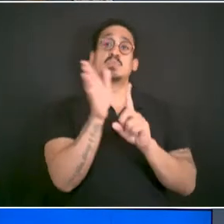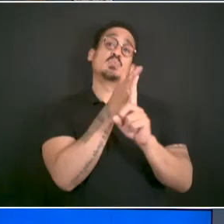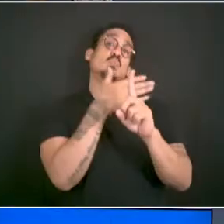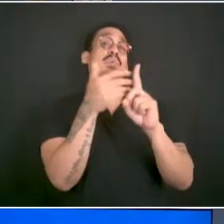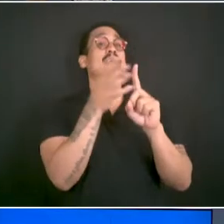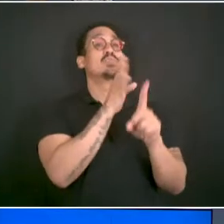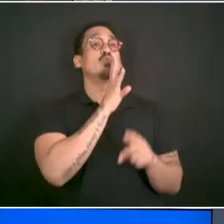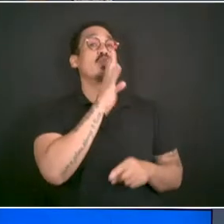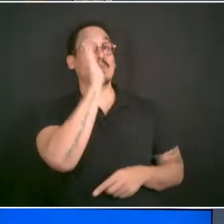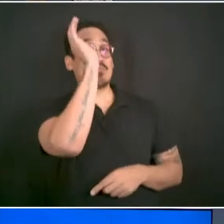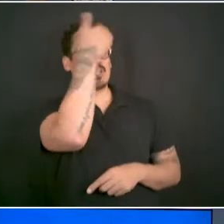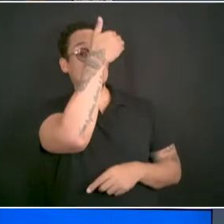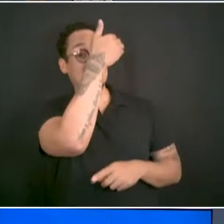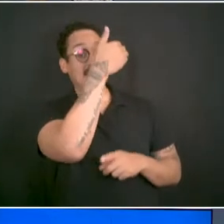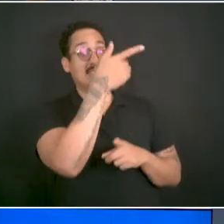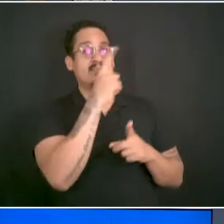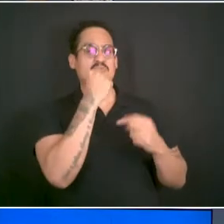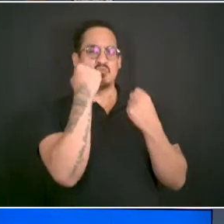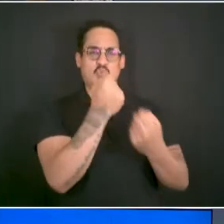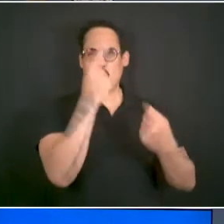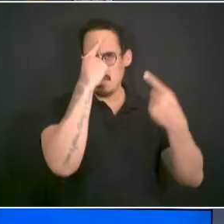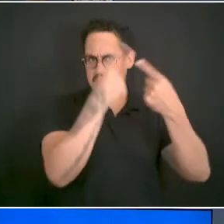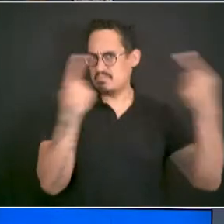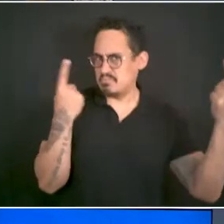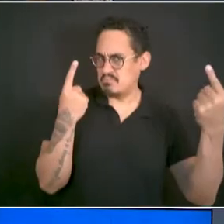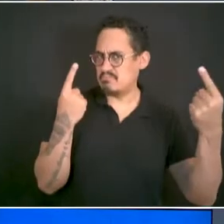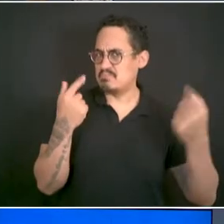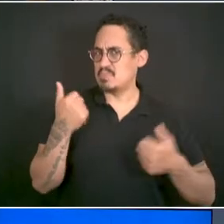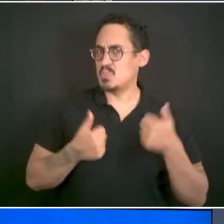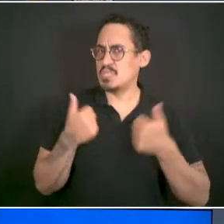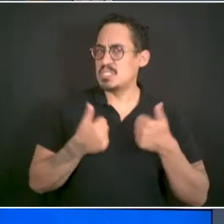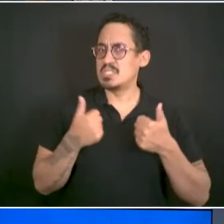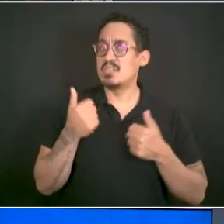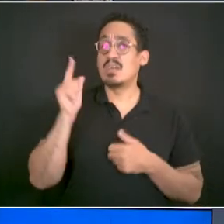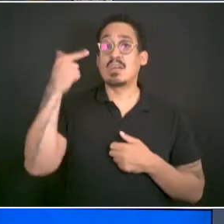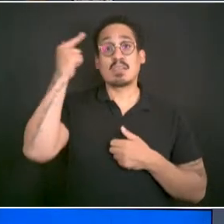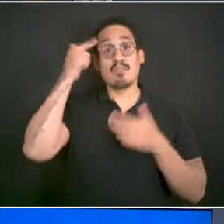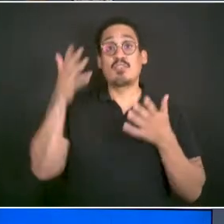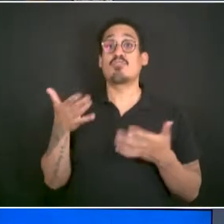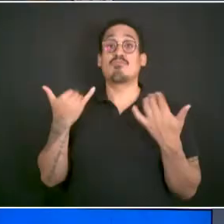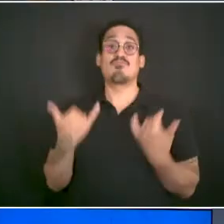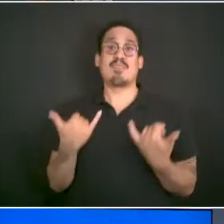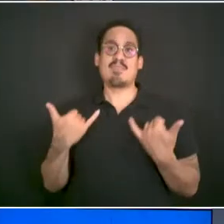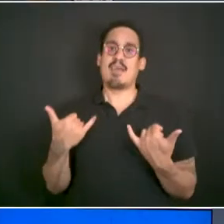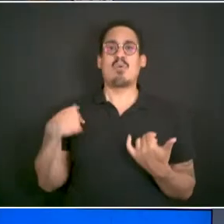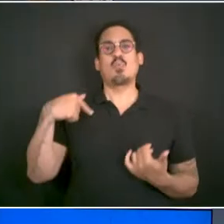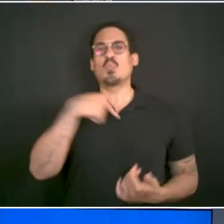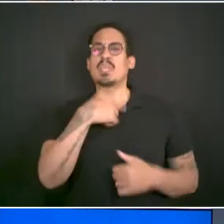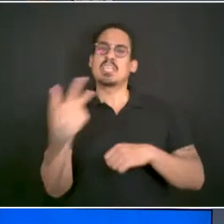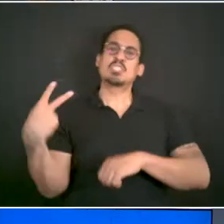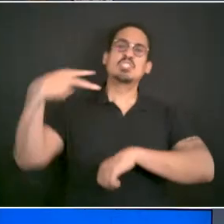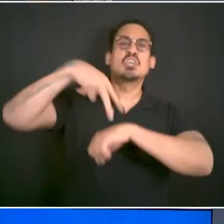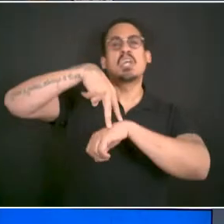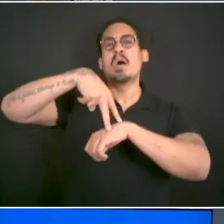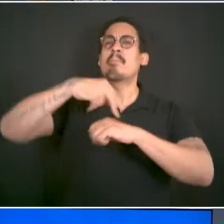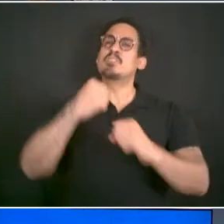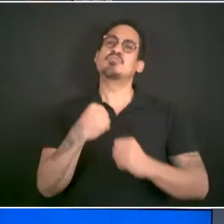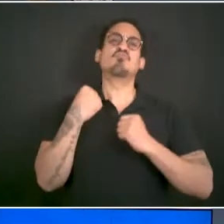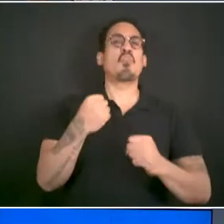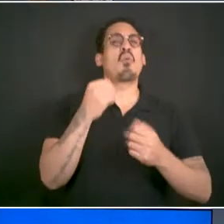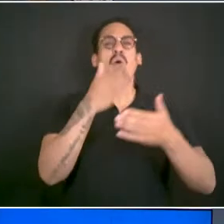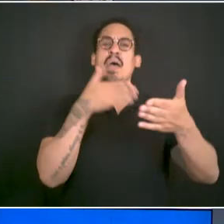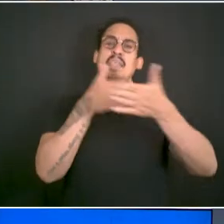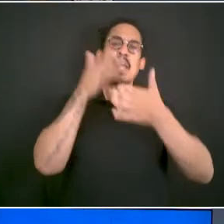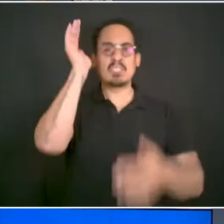The governor is presenting it as, I fought Trump, I stood up to him, and we got what we wanted. Seems like you disagree. So what's happening